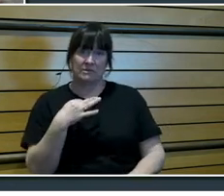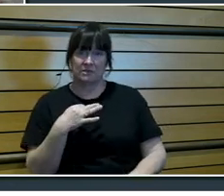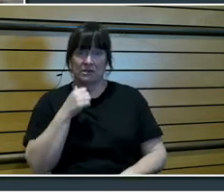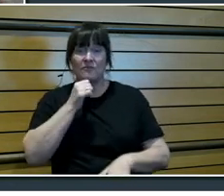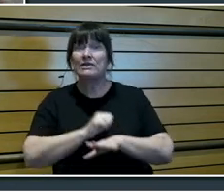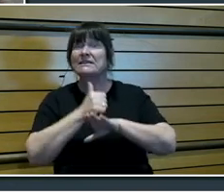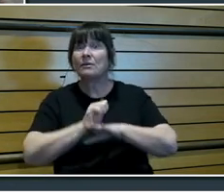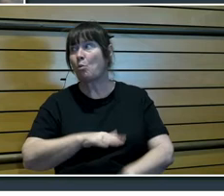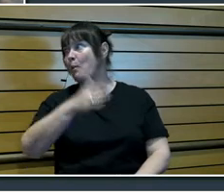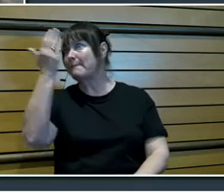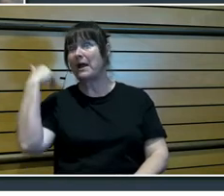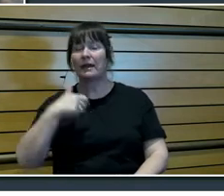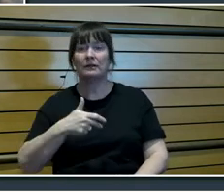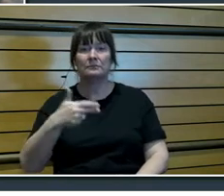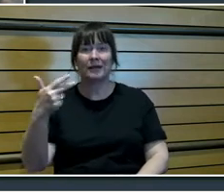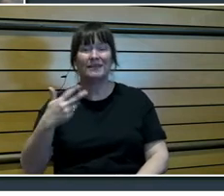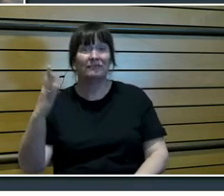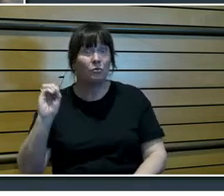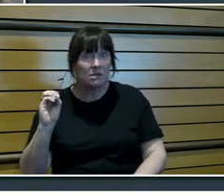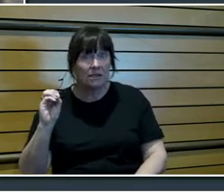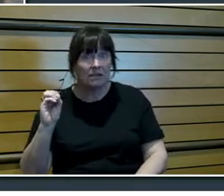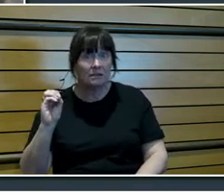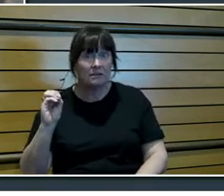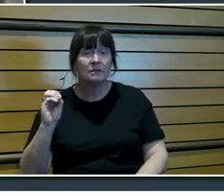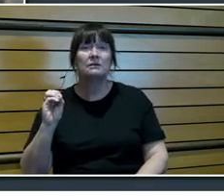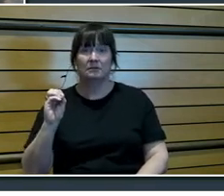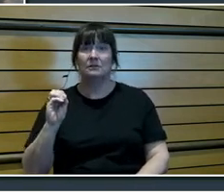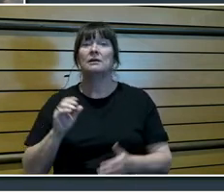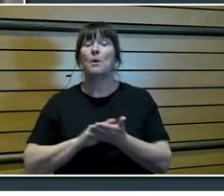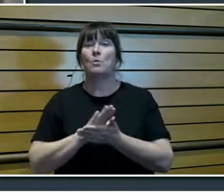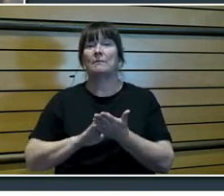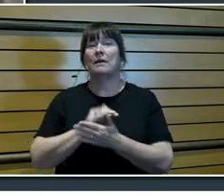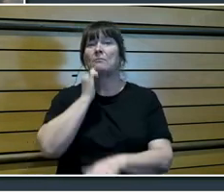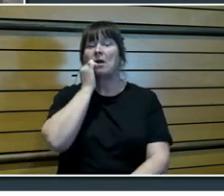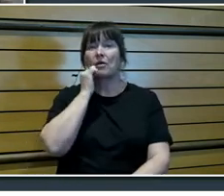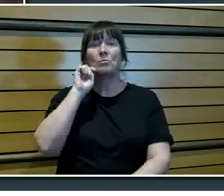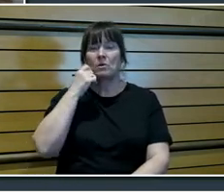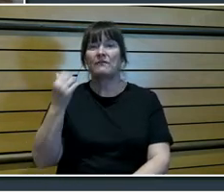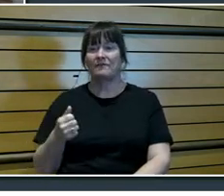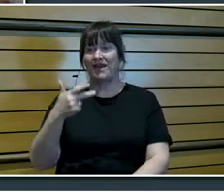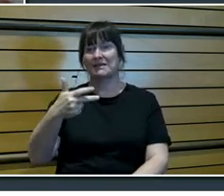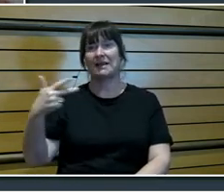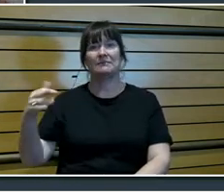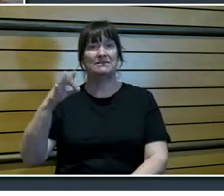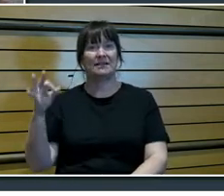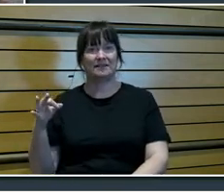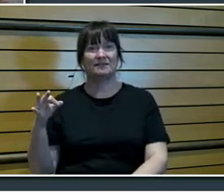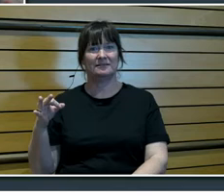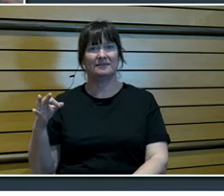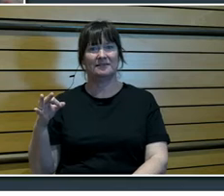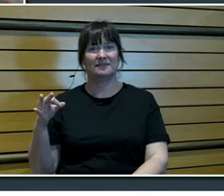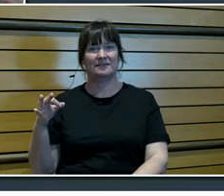in 1840, following the treaty, population distribution would have meant that Māori would have held 88% of the seats in the